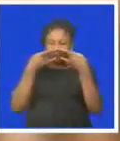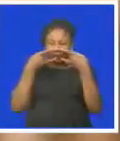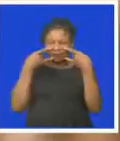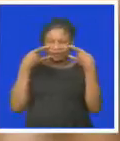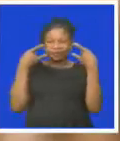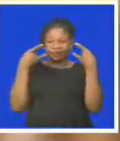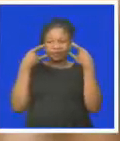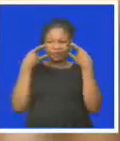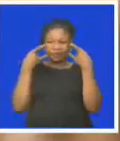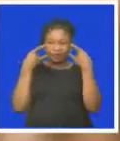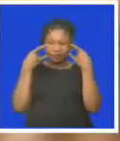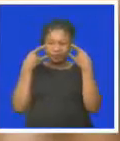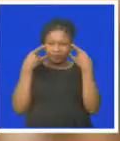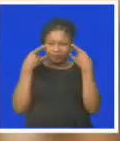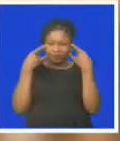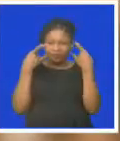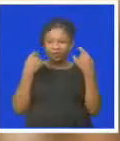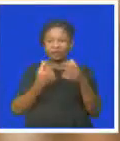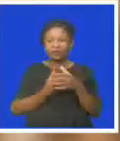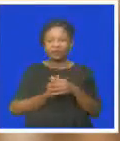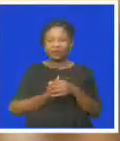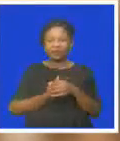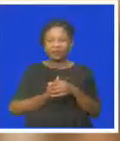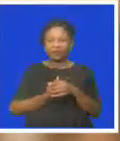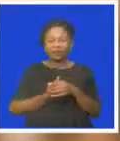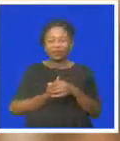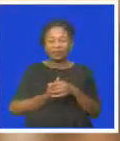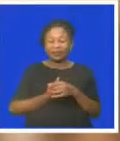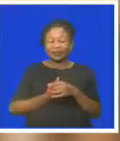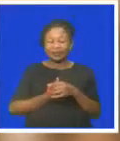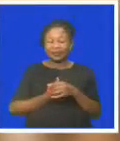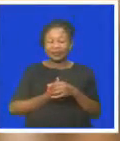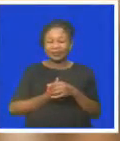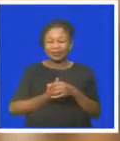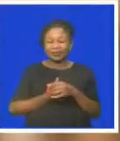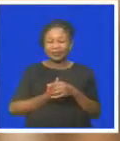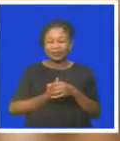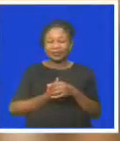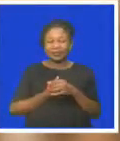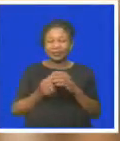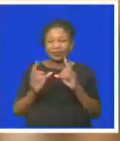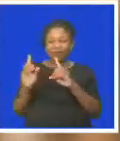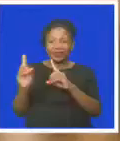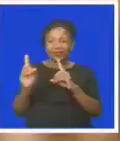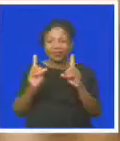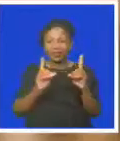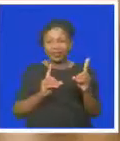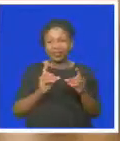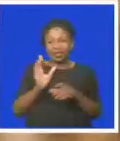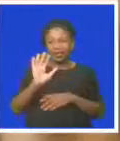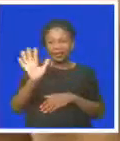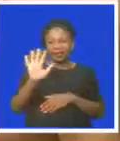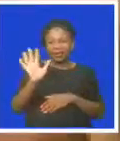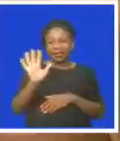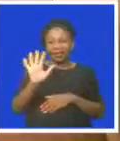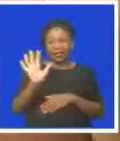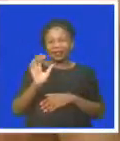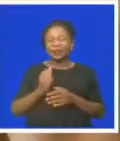mask should cover your mouth and nose. Teacher Tabete says